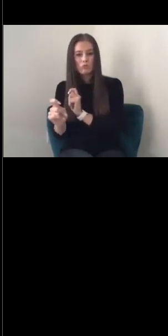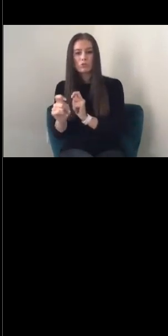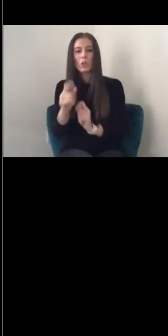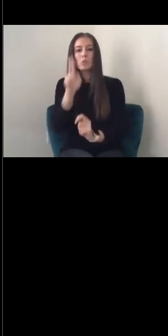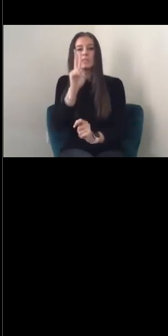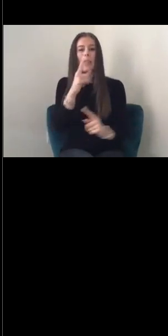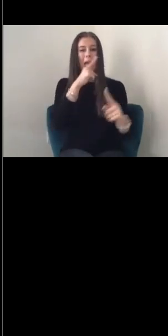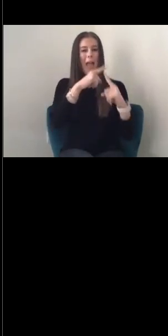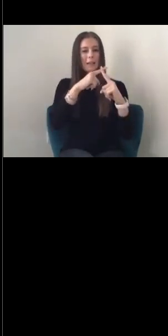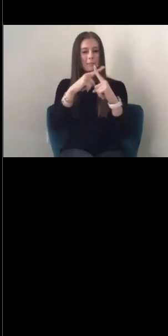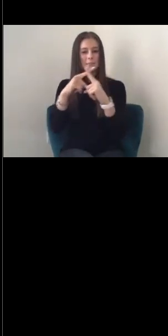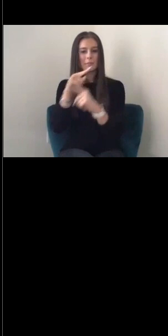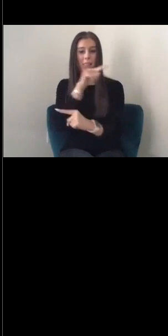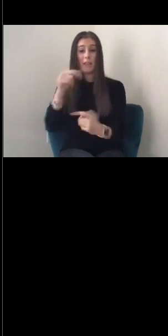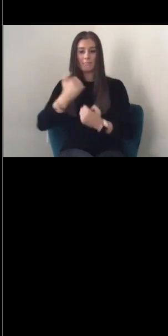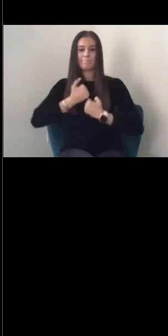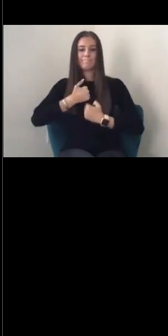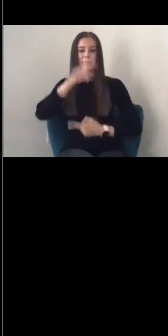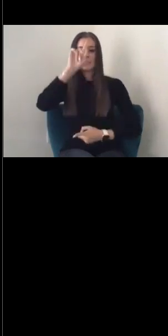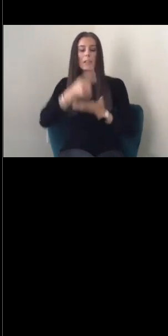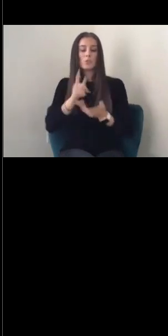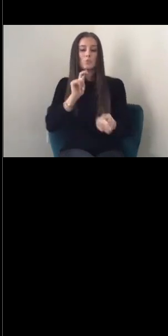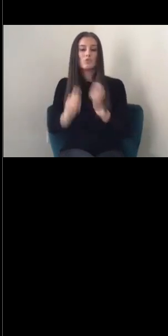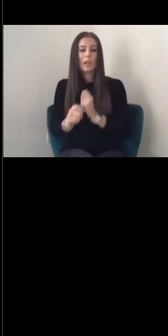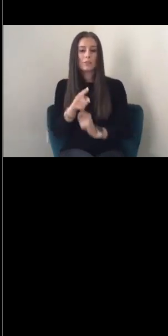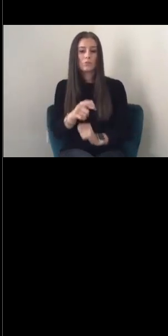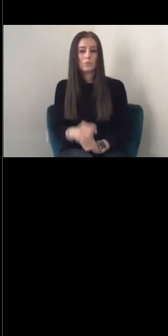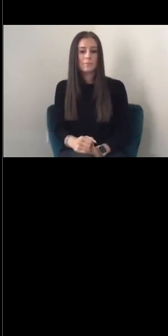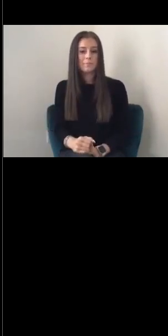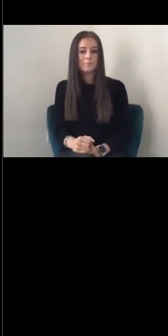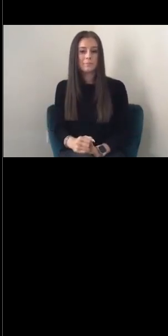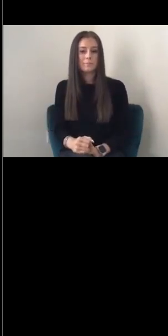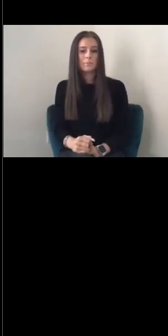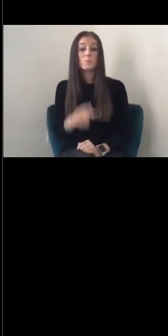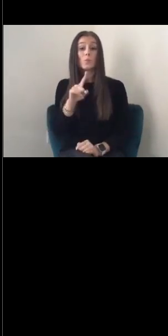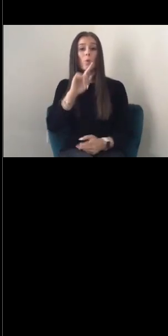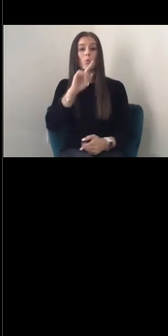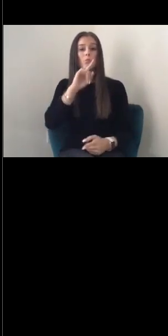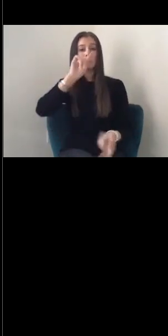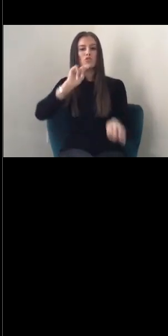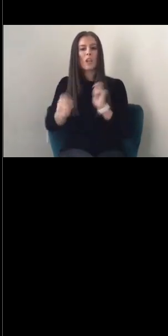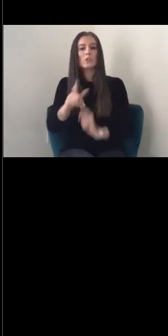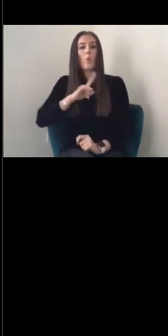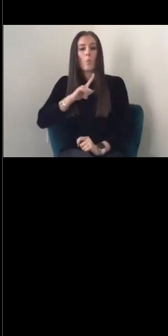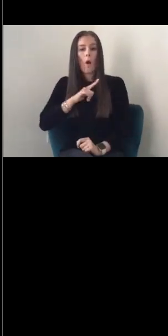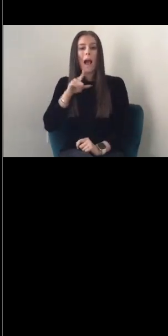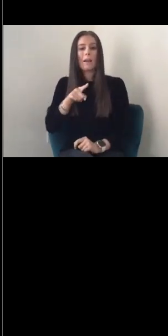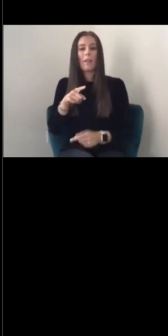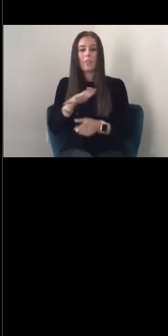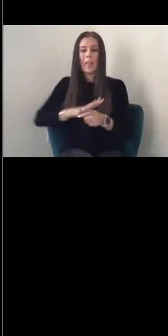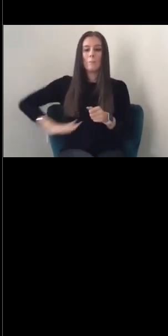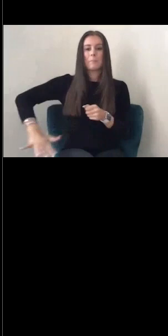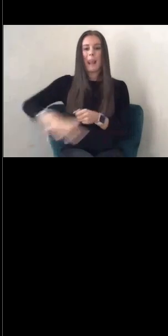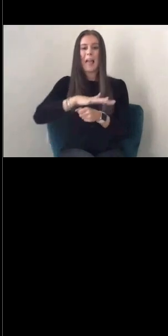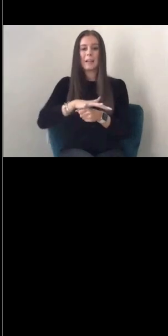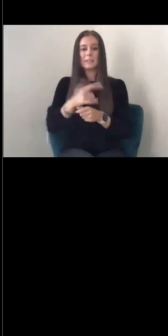X's. These refinements reduce the amount of land that will be required permanently in this area.